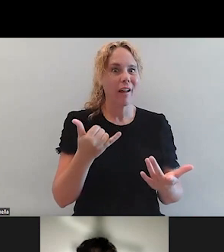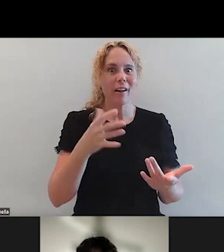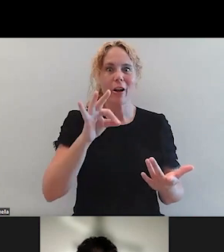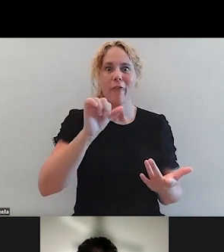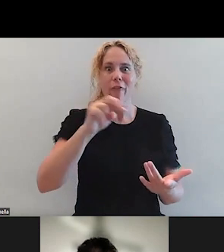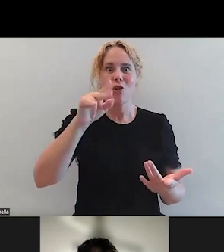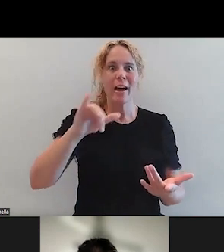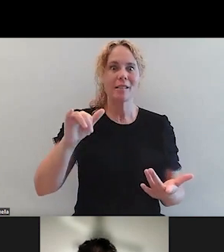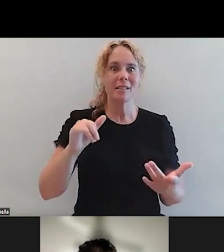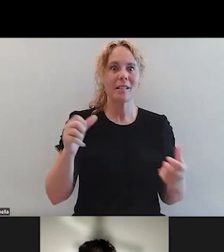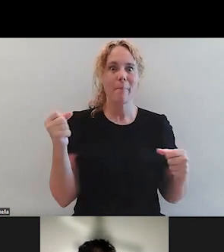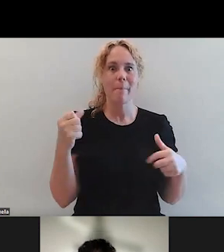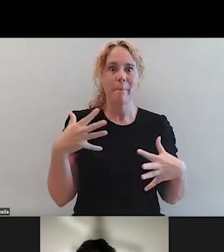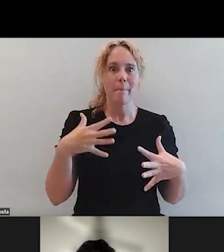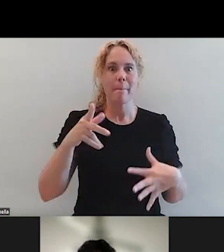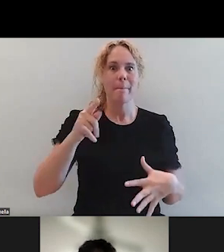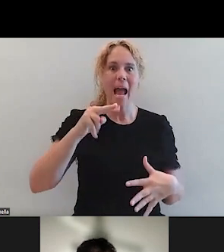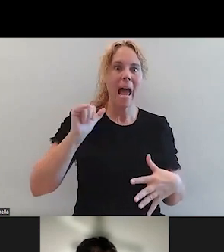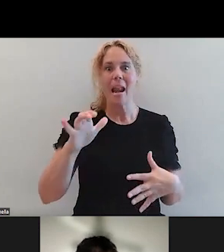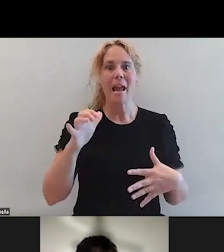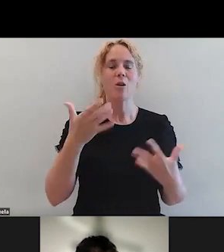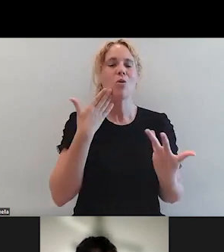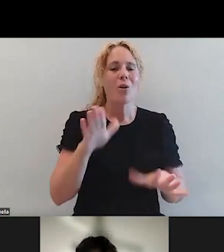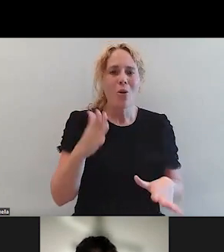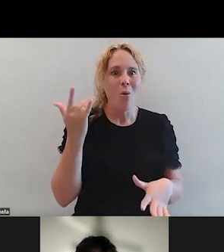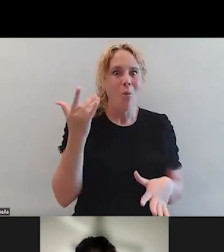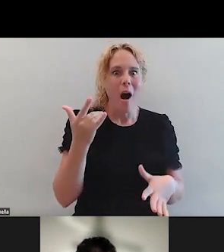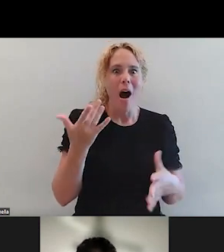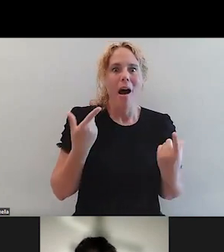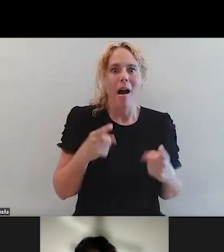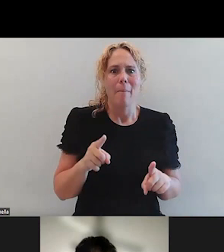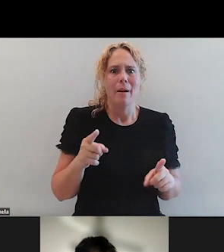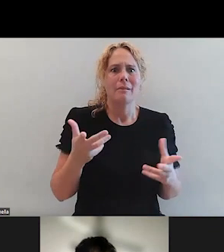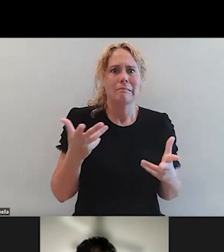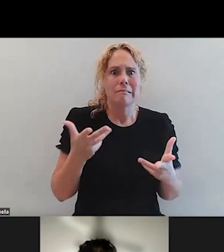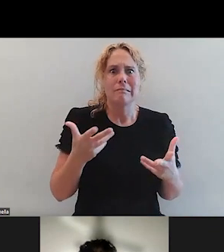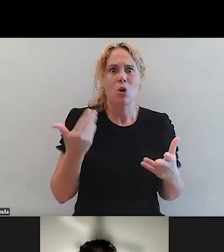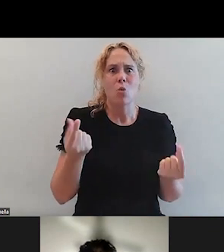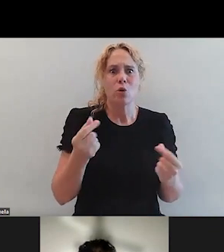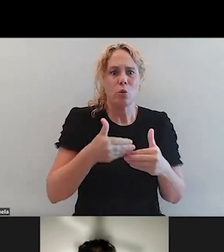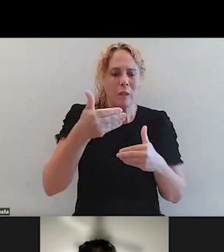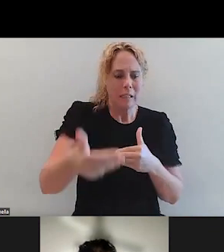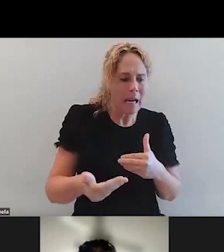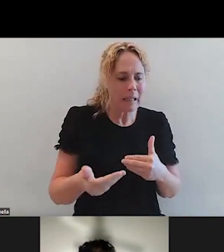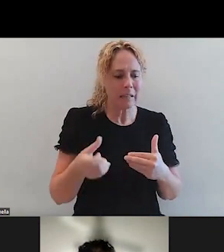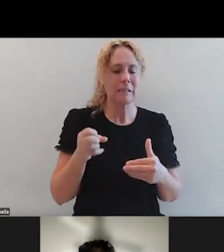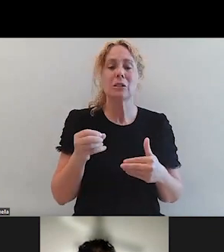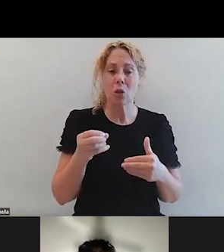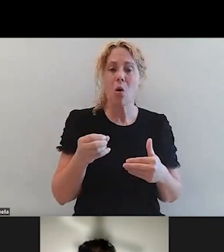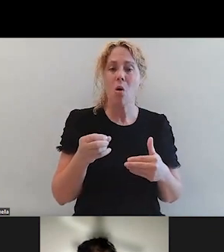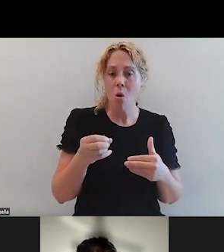in a panic. We don't know, why we are where we are or what we're going to do next. And so